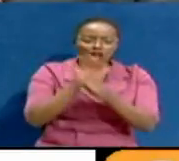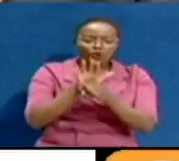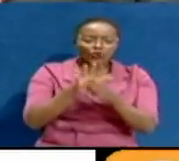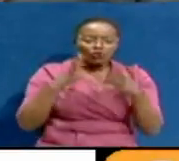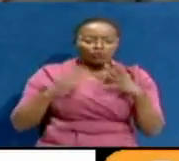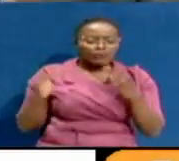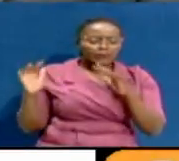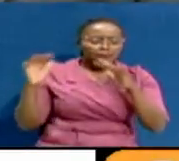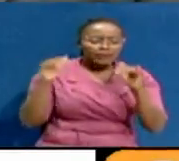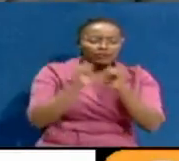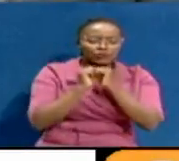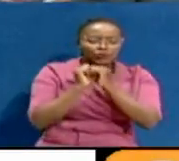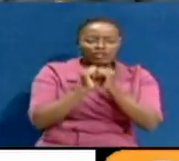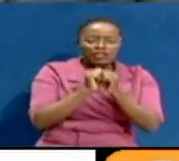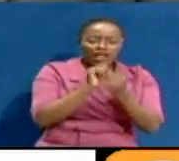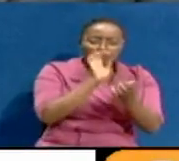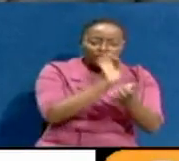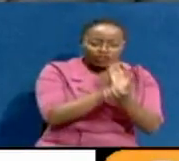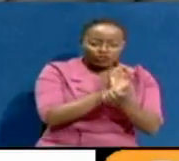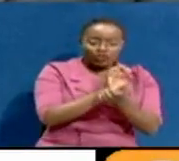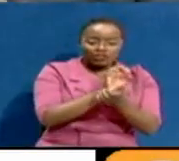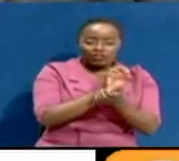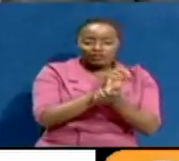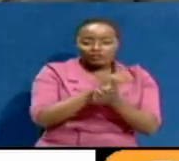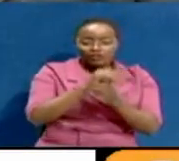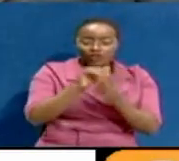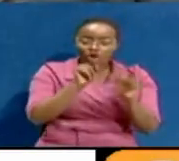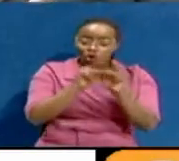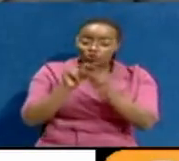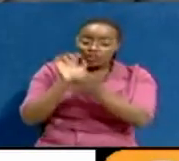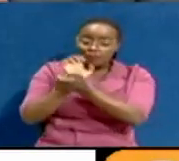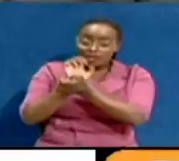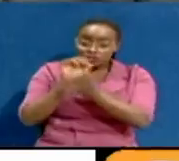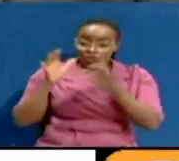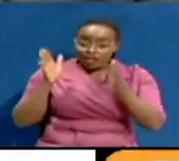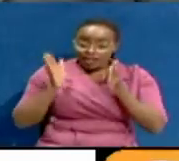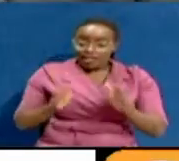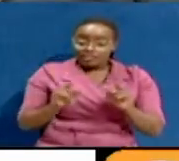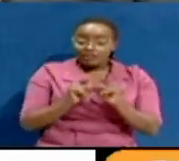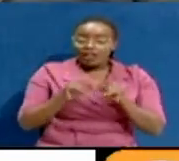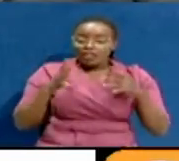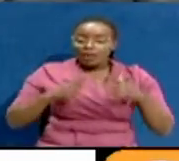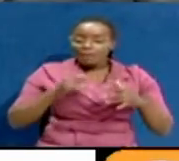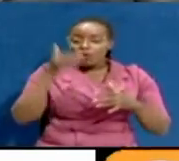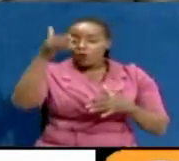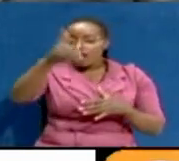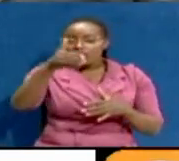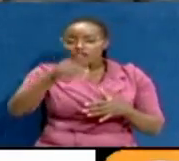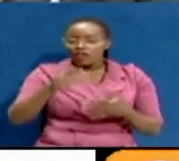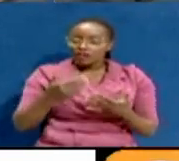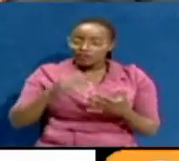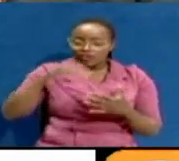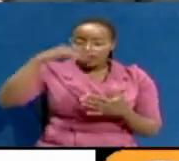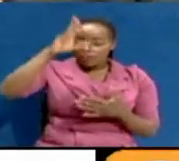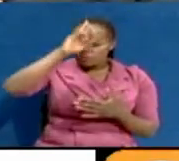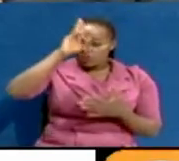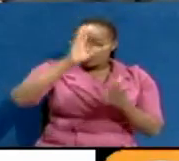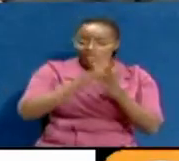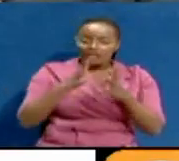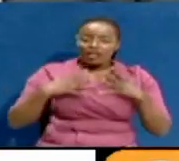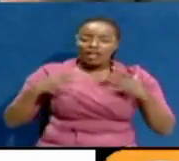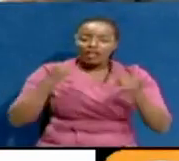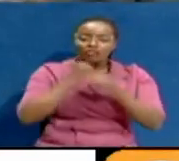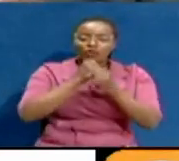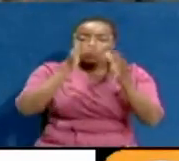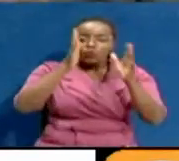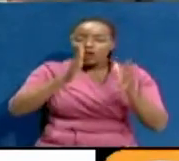crowding. So prison officers, prisoners as well, people who are in remand and so on, our uniformed forces and health workers,